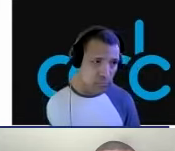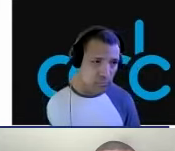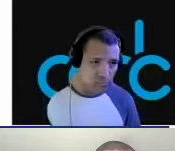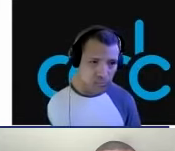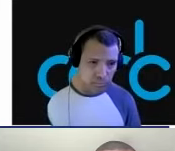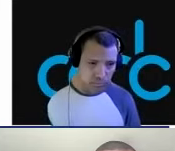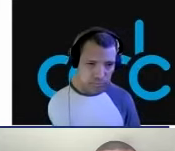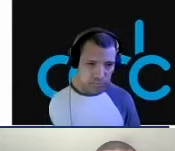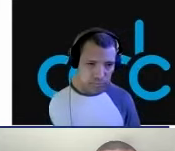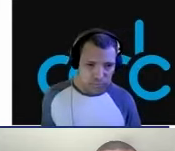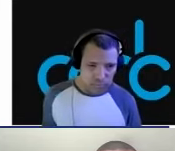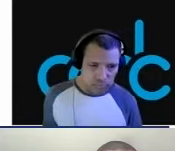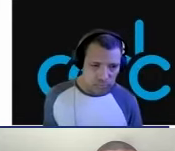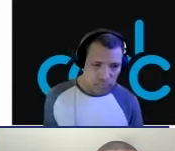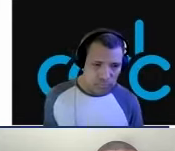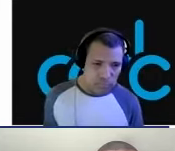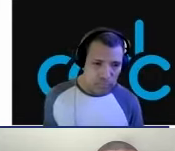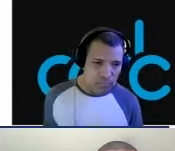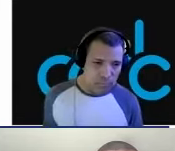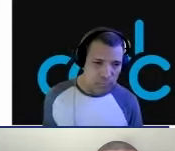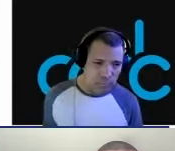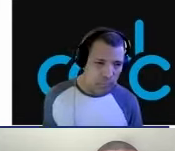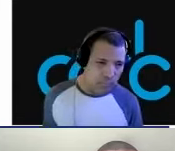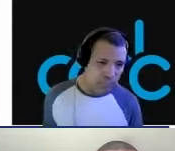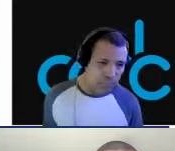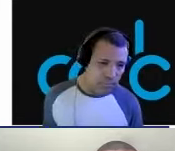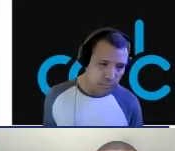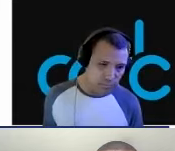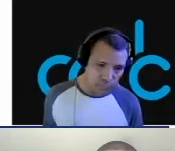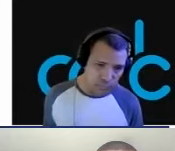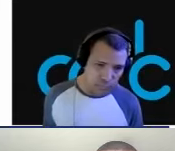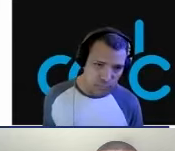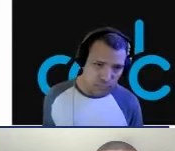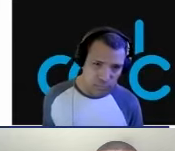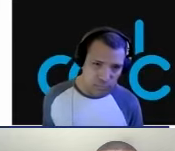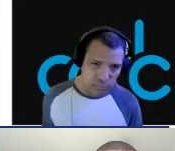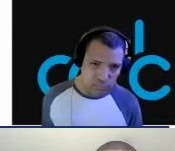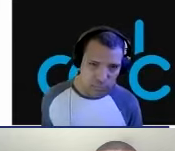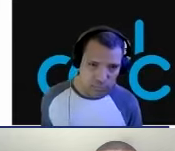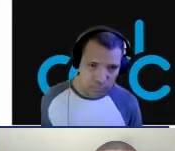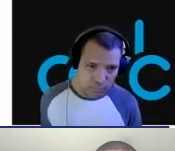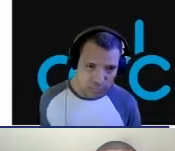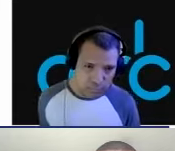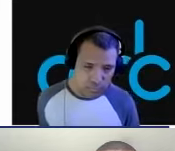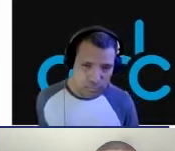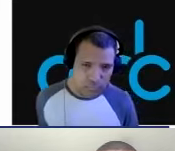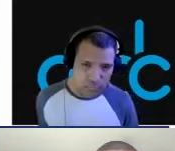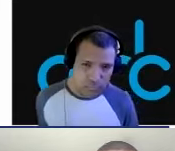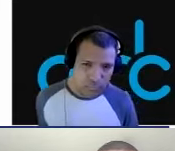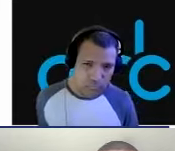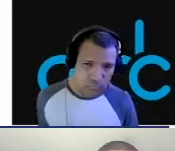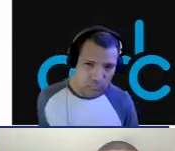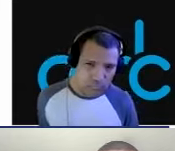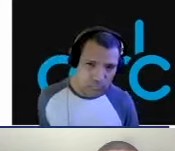My team members. I had to use 2 devices so I could pull up the document on